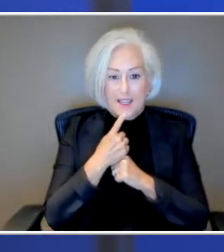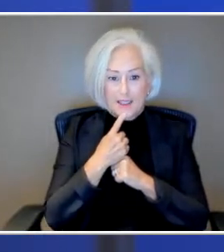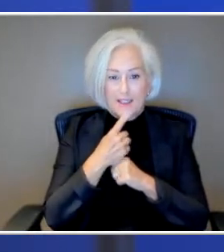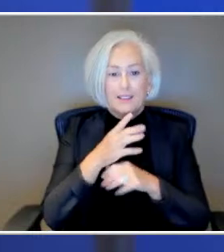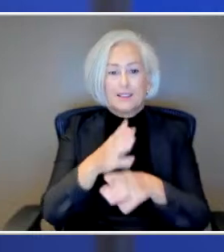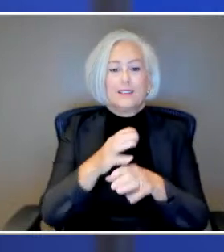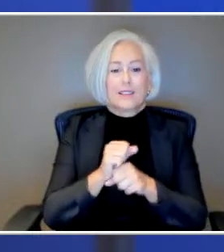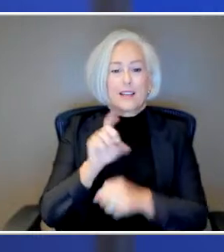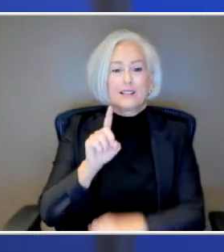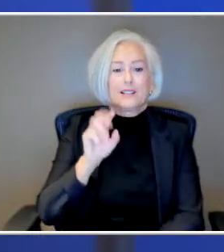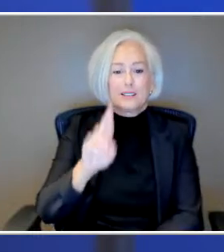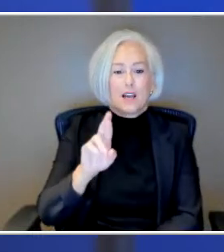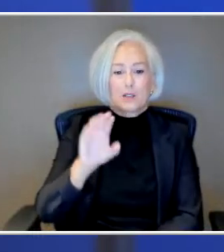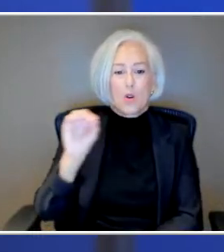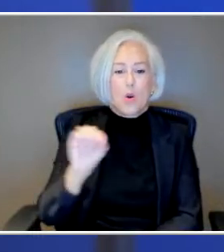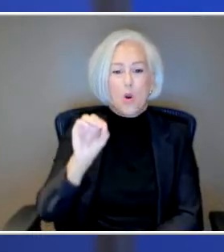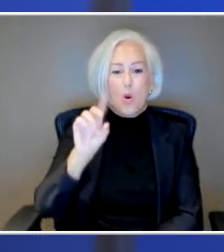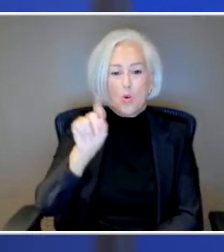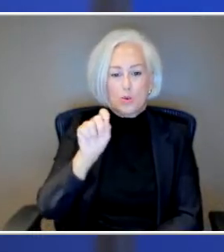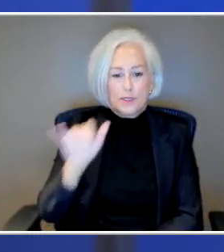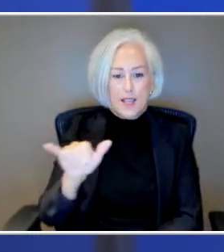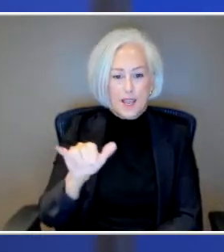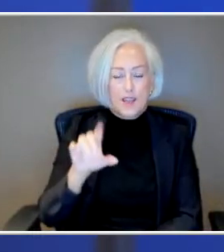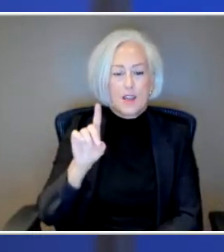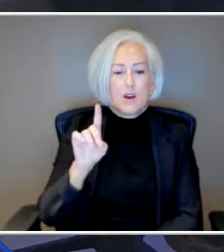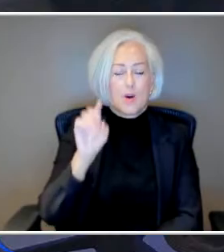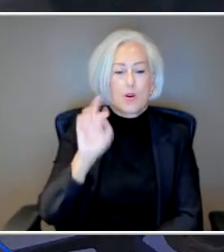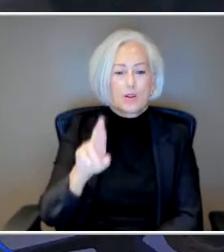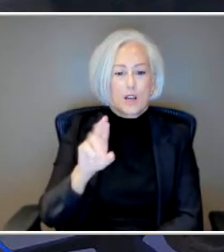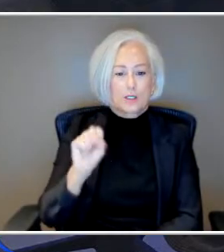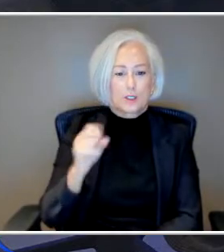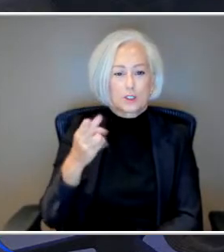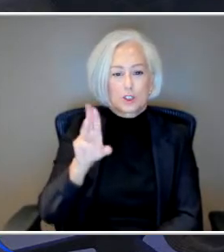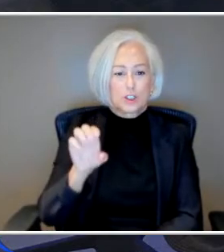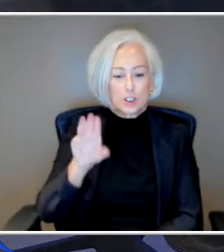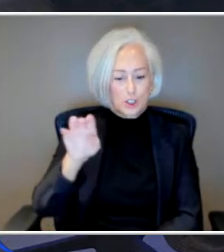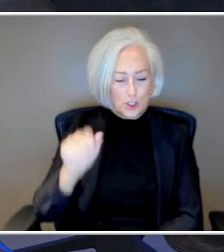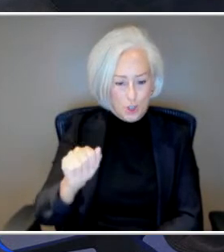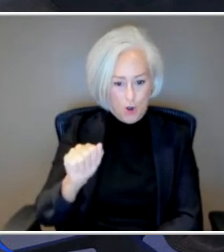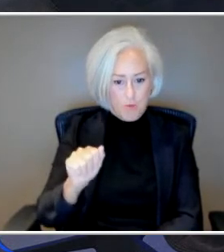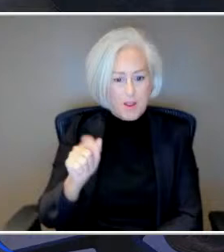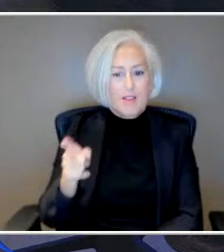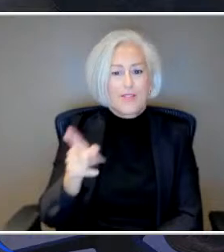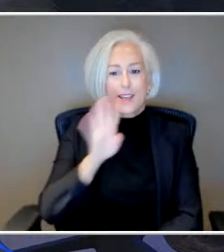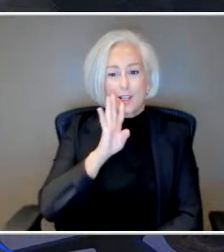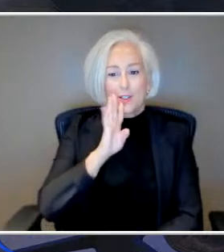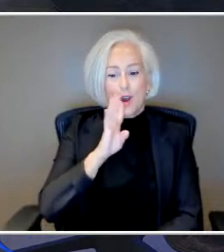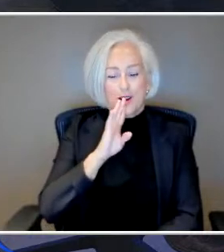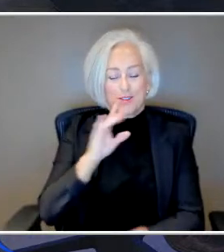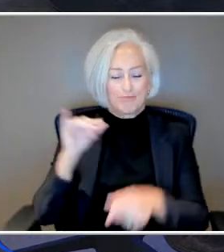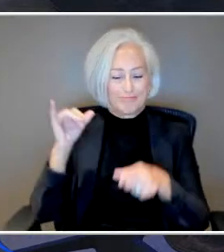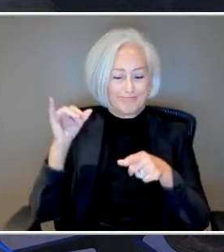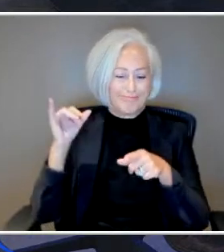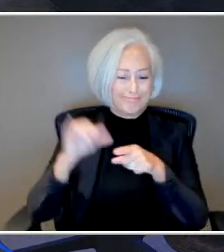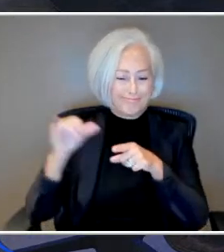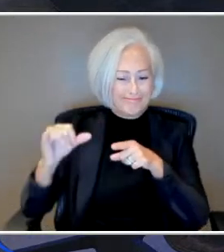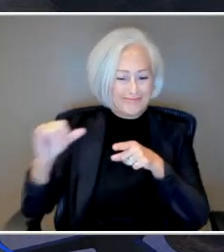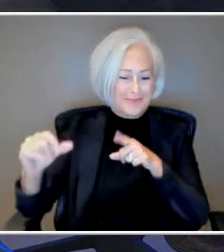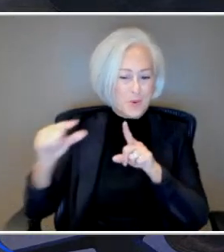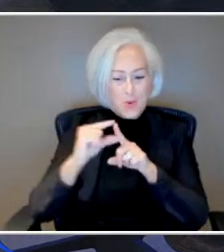O'Day back on the show and talk about that. You would have an entire show about it. Okay, because they can pronounce big words too? Yeah. Okay, yes, I love that.